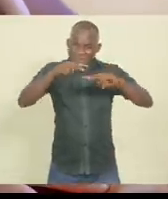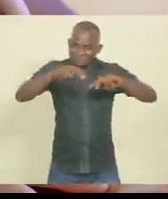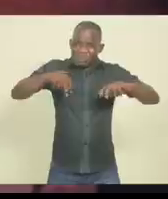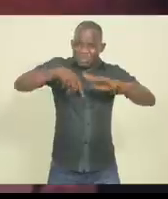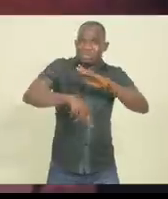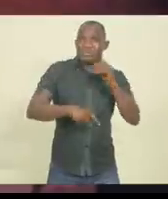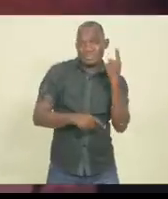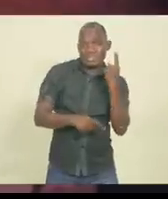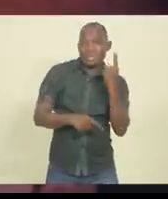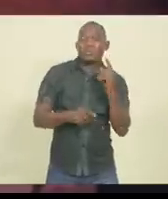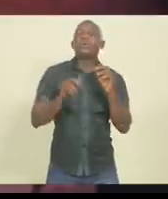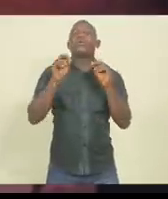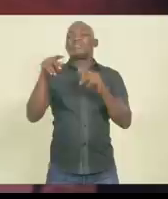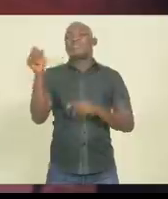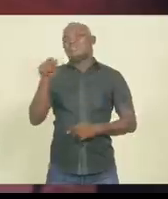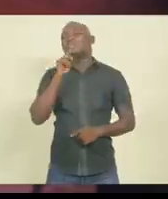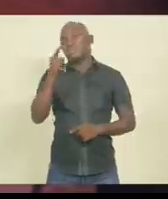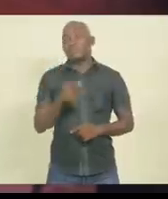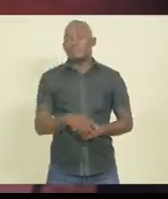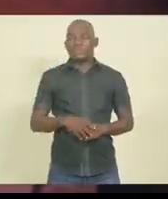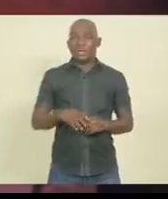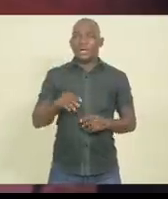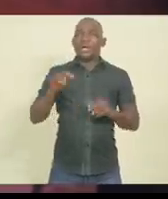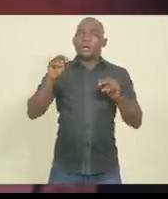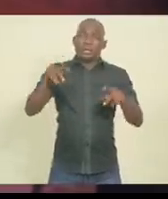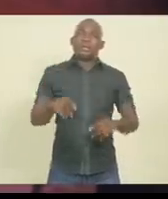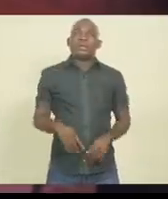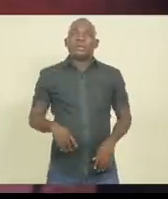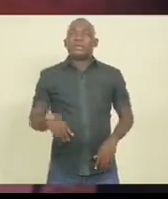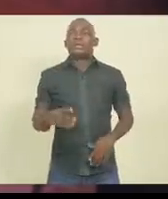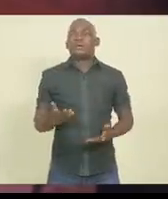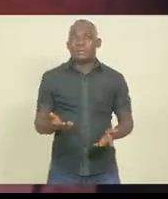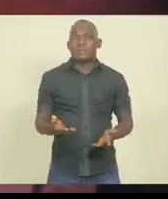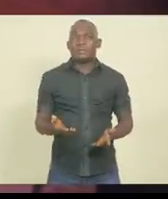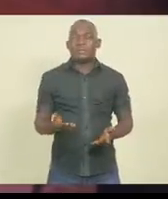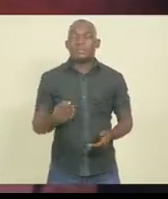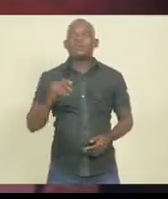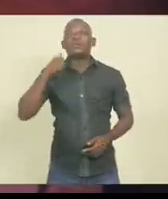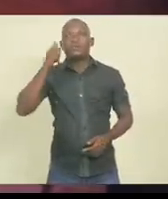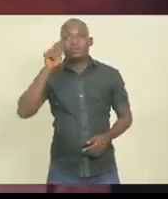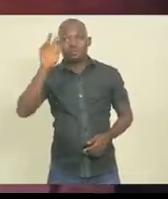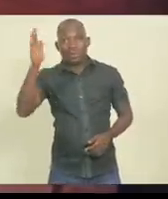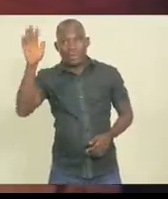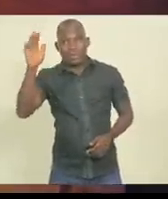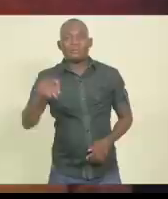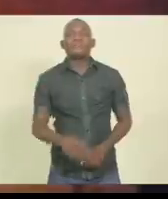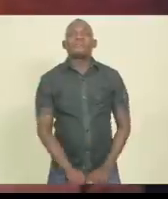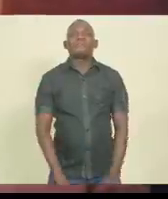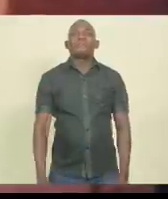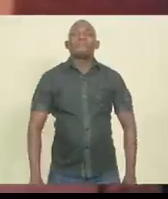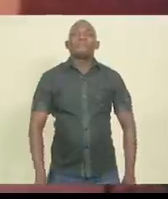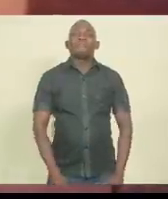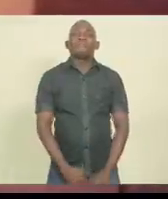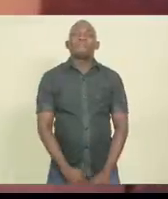okay? Of course. Hi. Hungry. See you tomorrow.